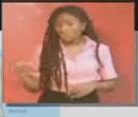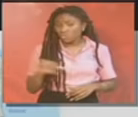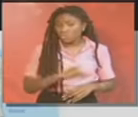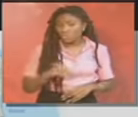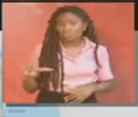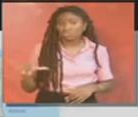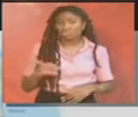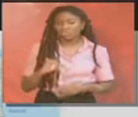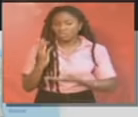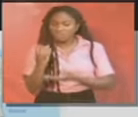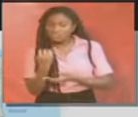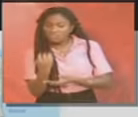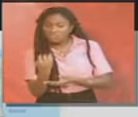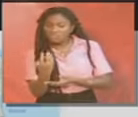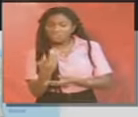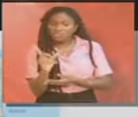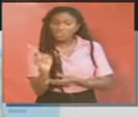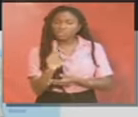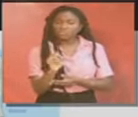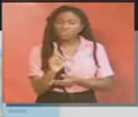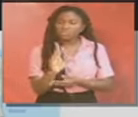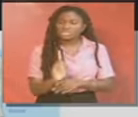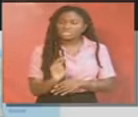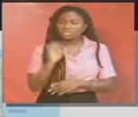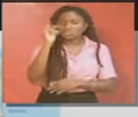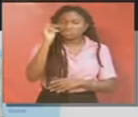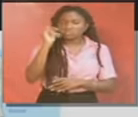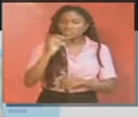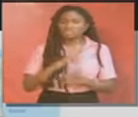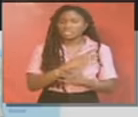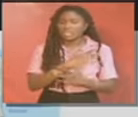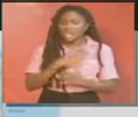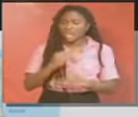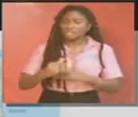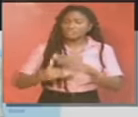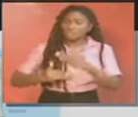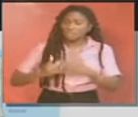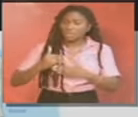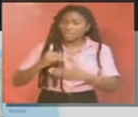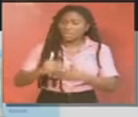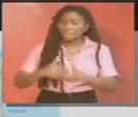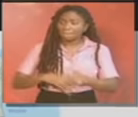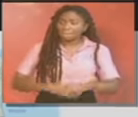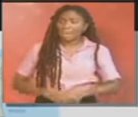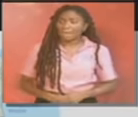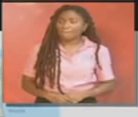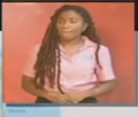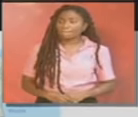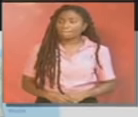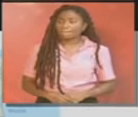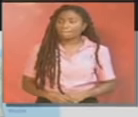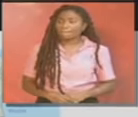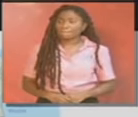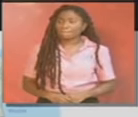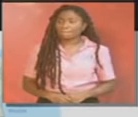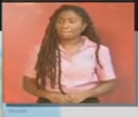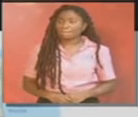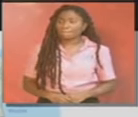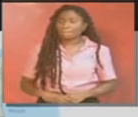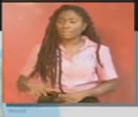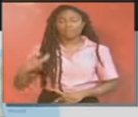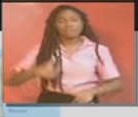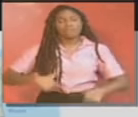two in County St. Andrew, St. David. As we move forward again, next slide, we see that sort of